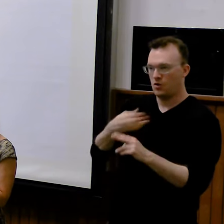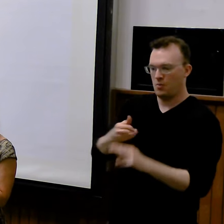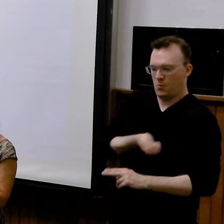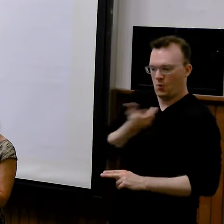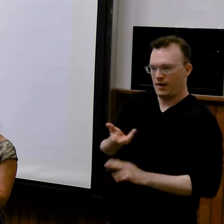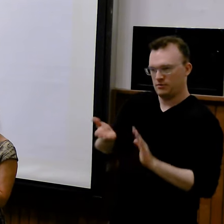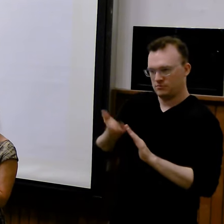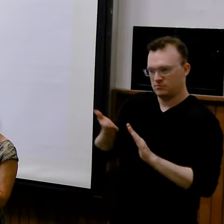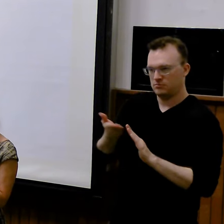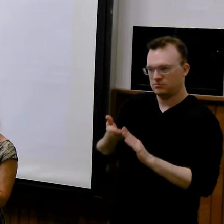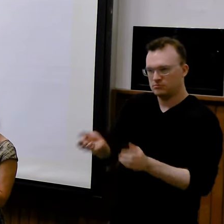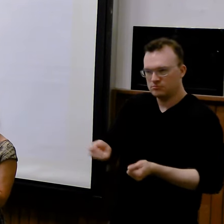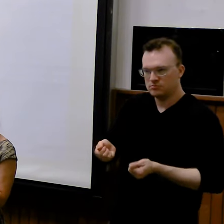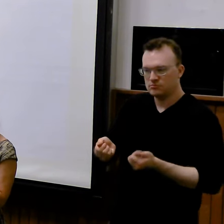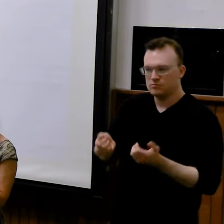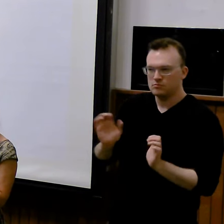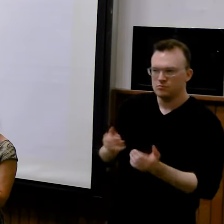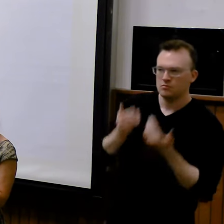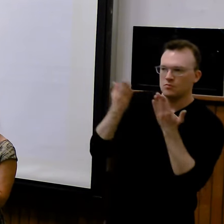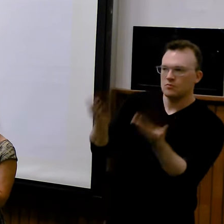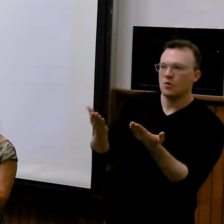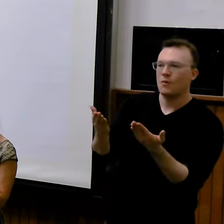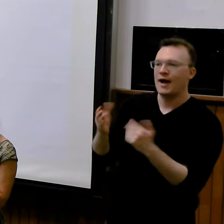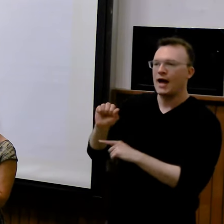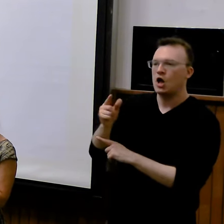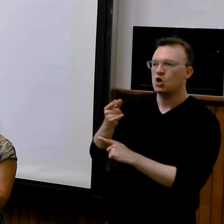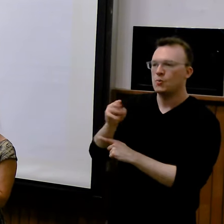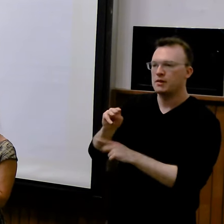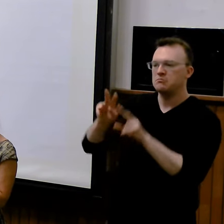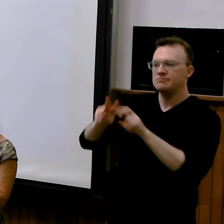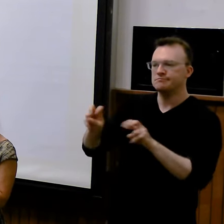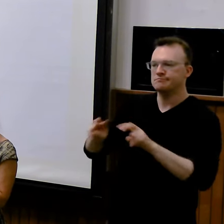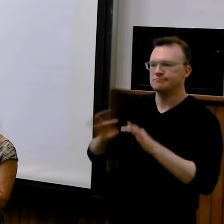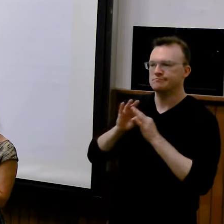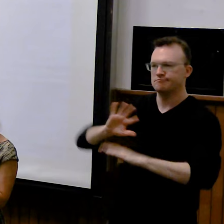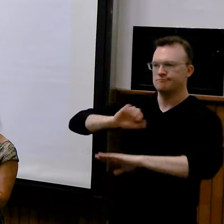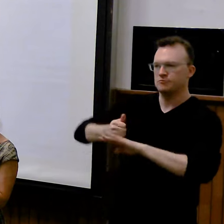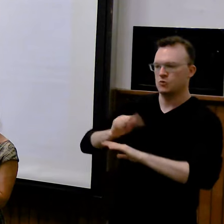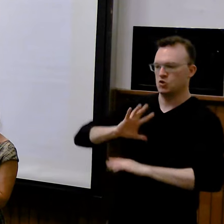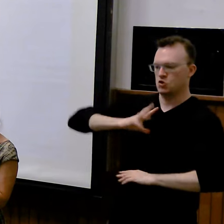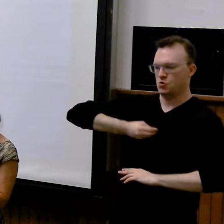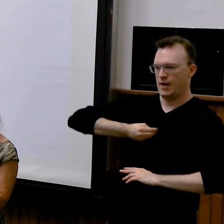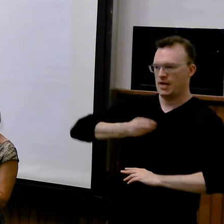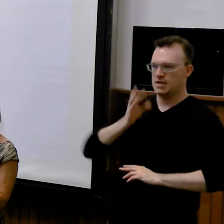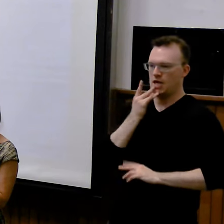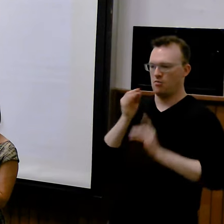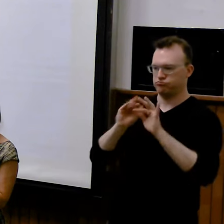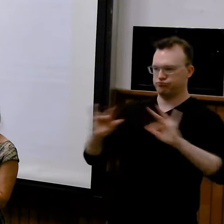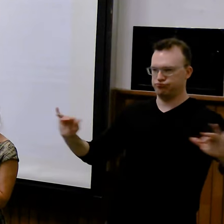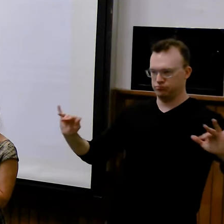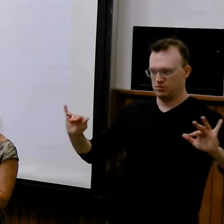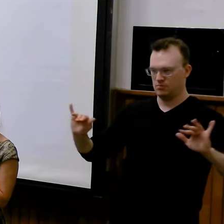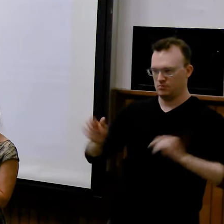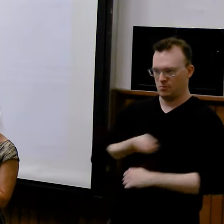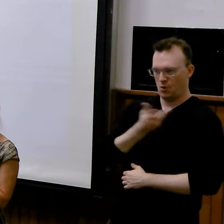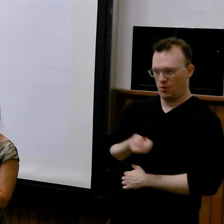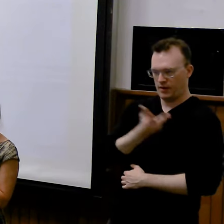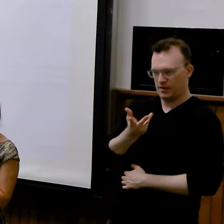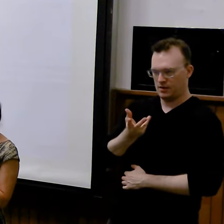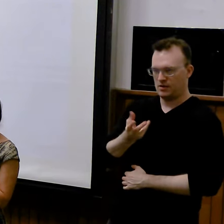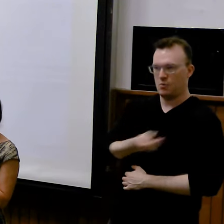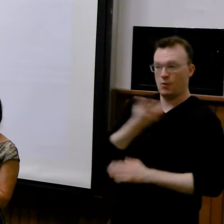Operations, proposes algorithmic analysis as a method for developing a trans of color poetics.